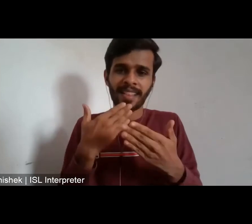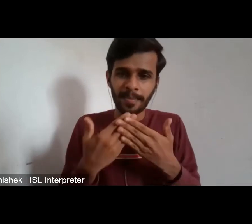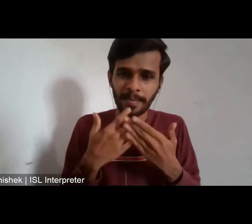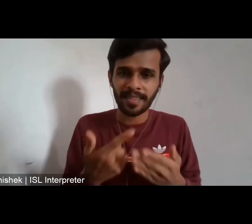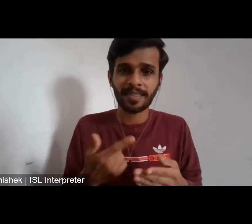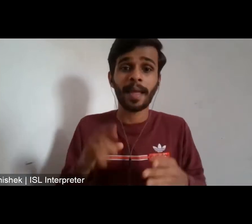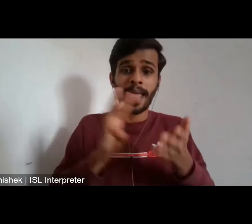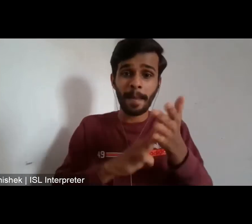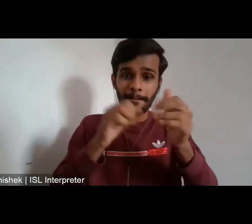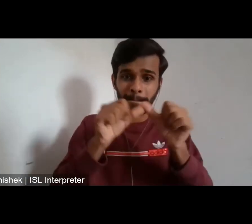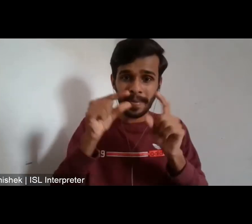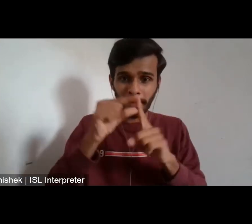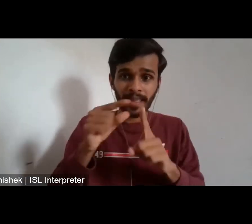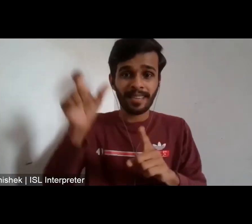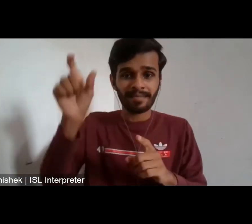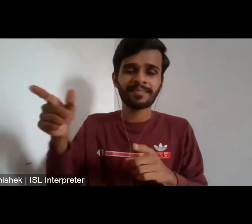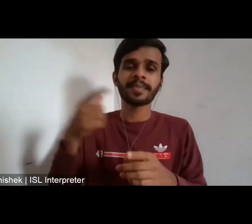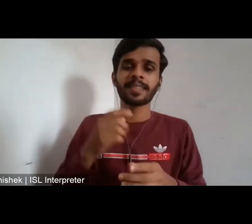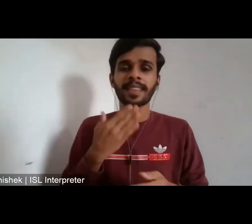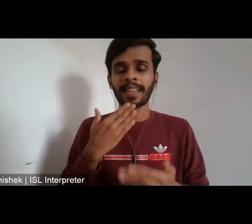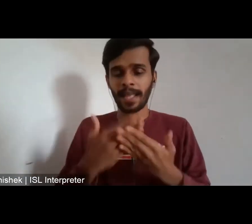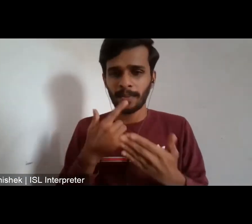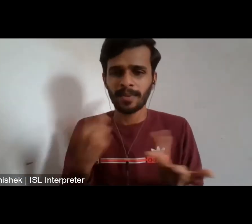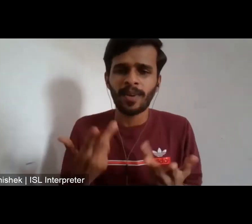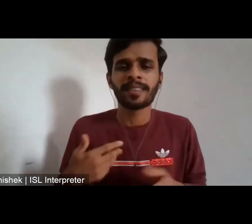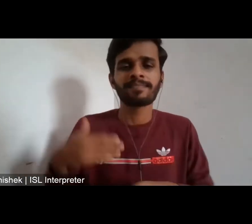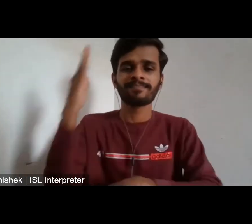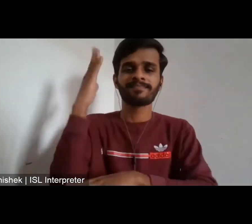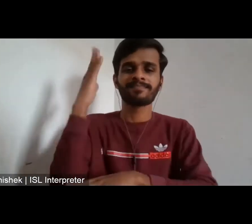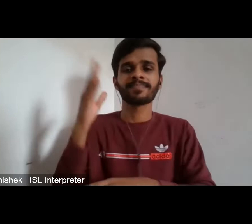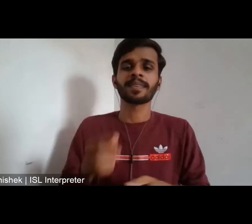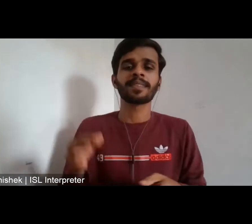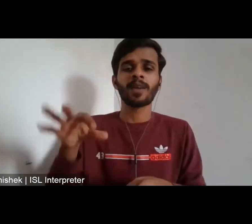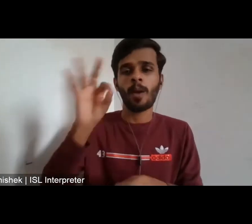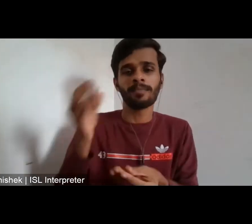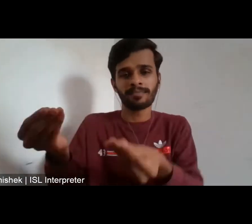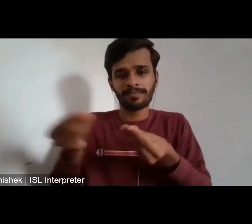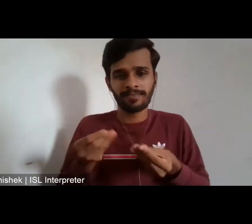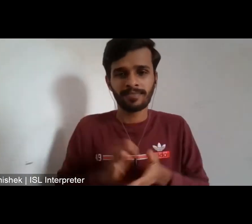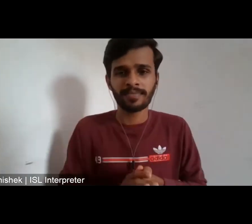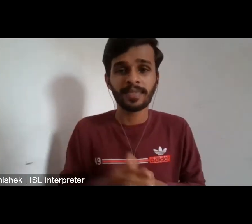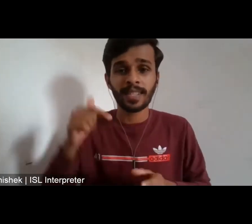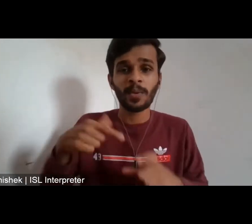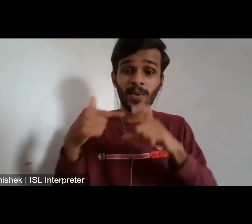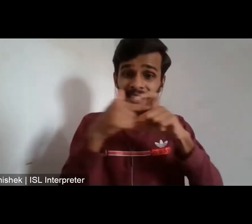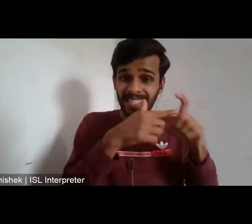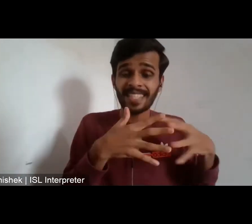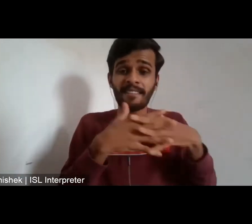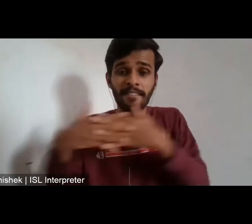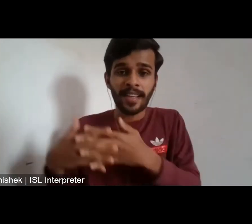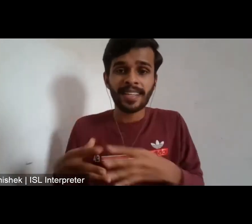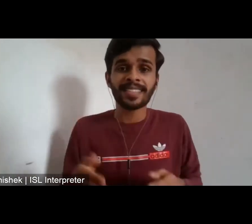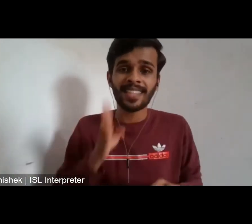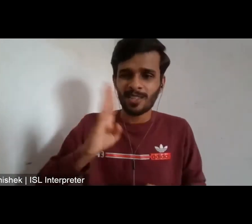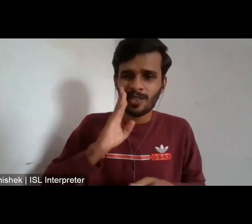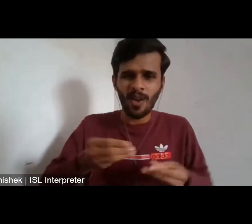this opportunity to talk. Today we'll be exploring the East-West musical exchanges, starting